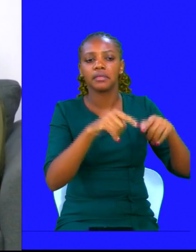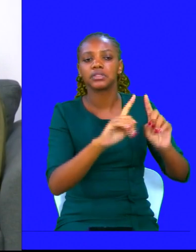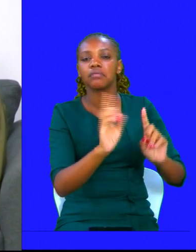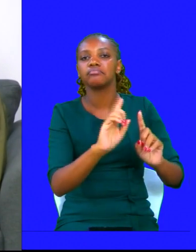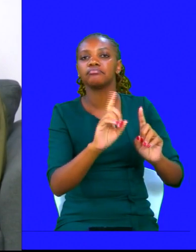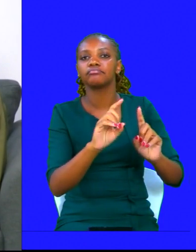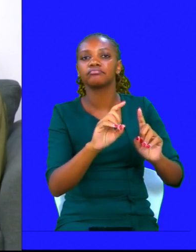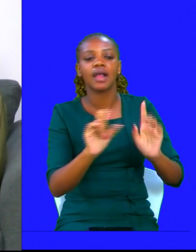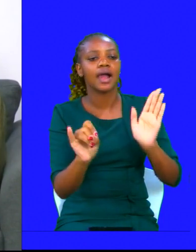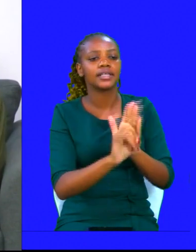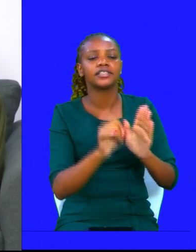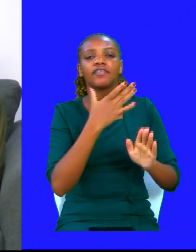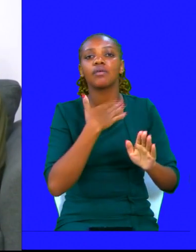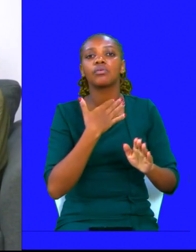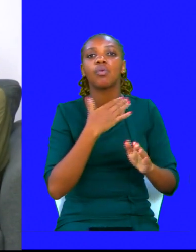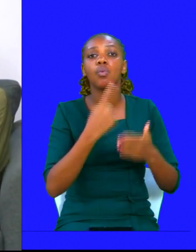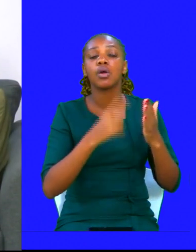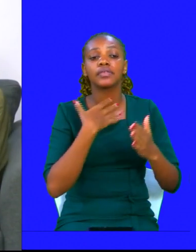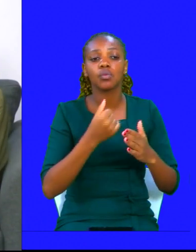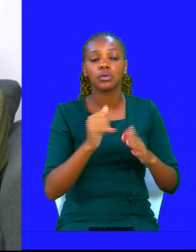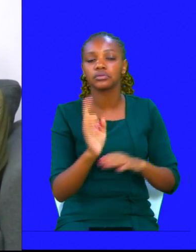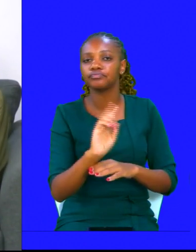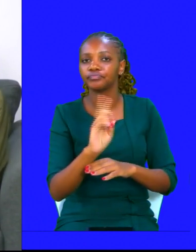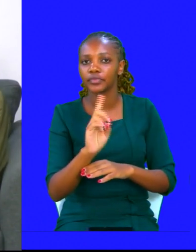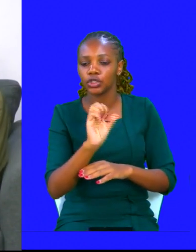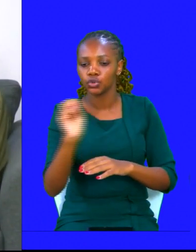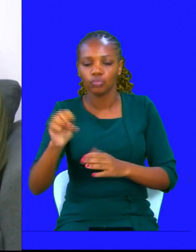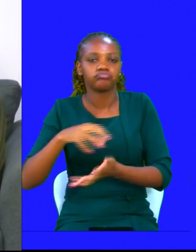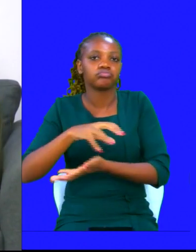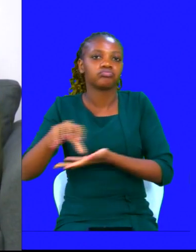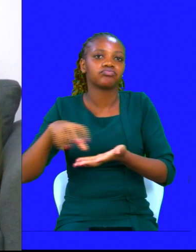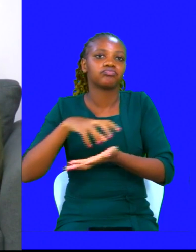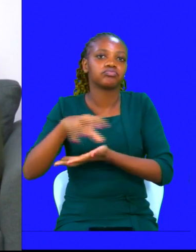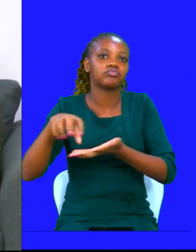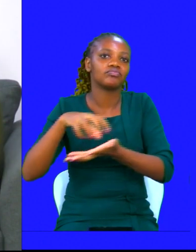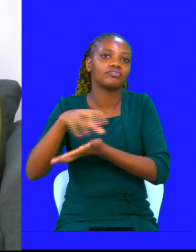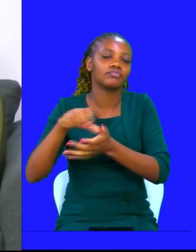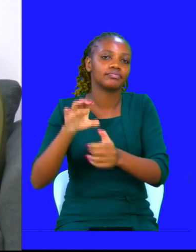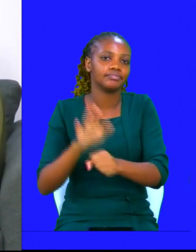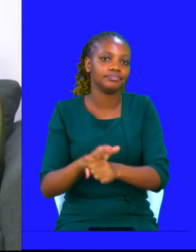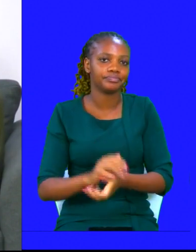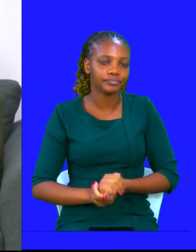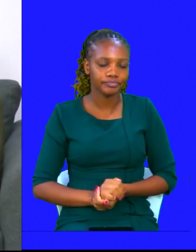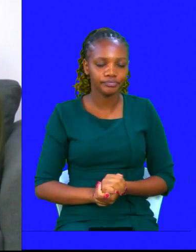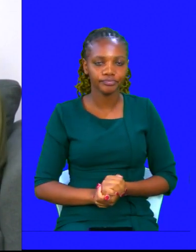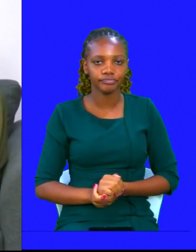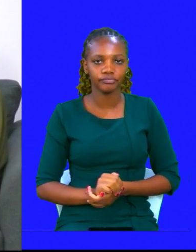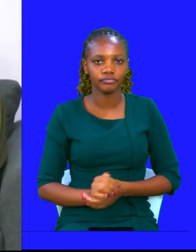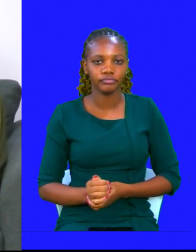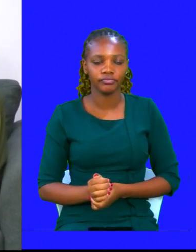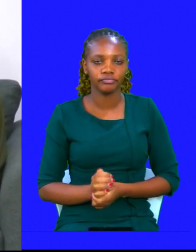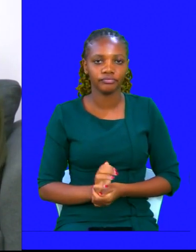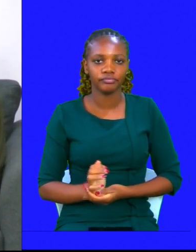identify what they want in a man and for themselves before they got to the level of being married